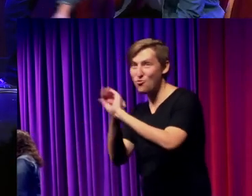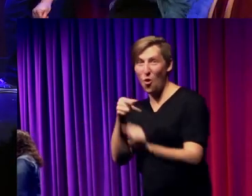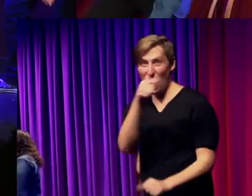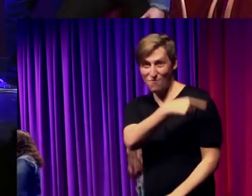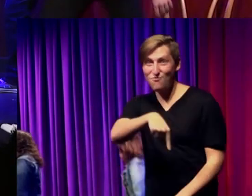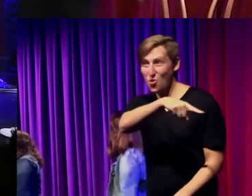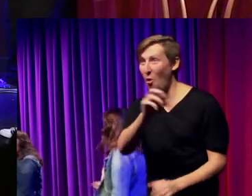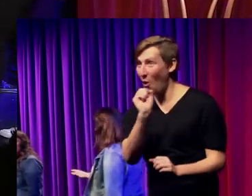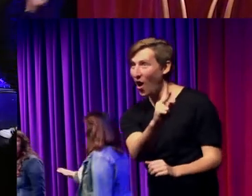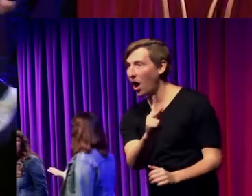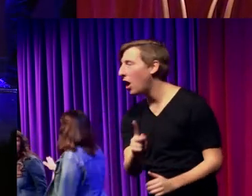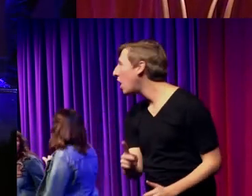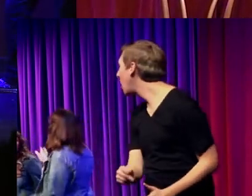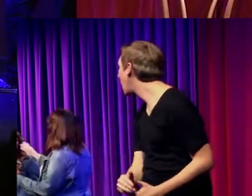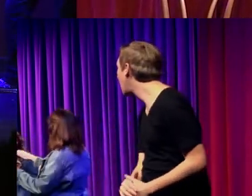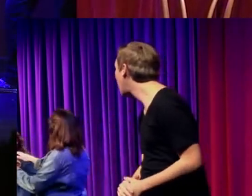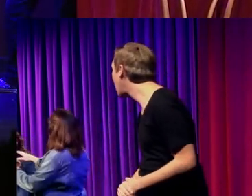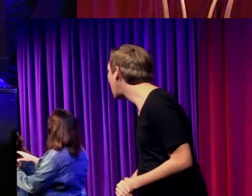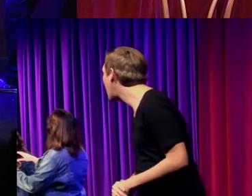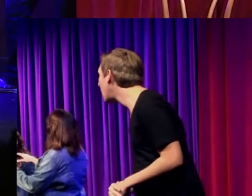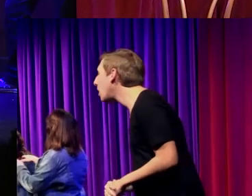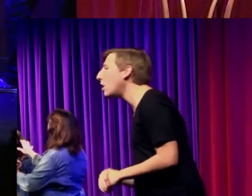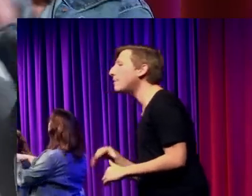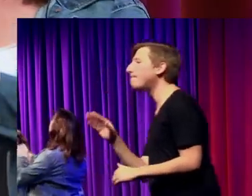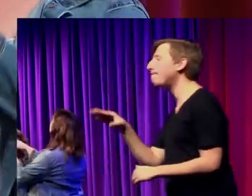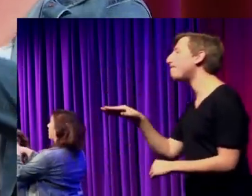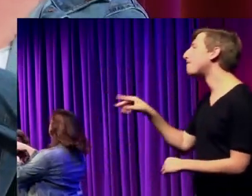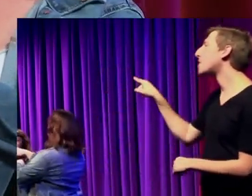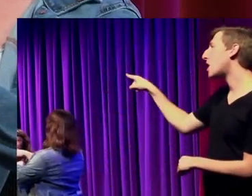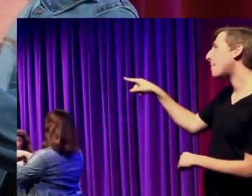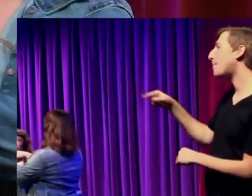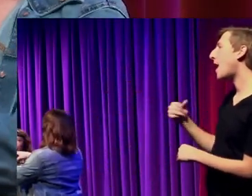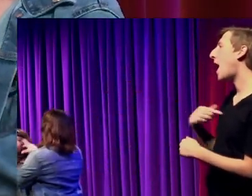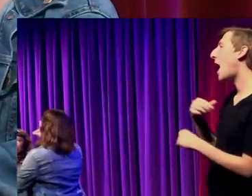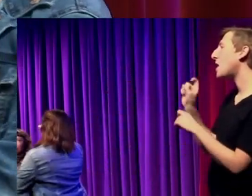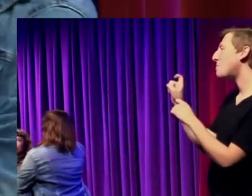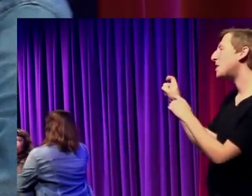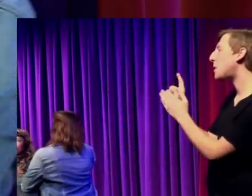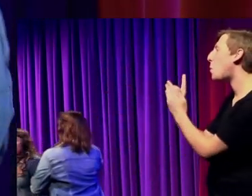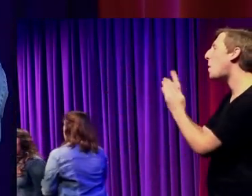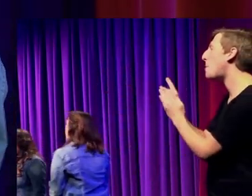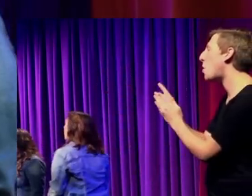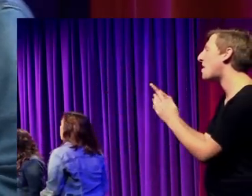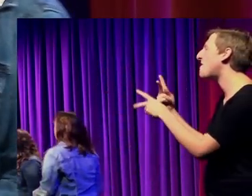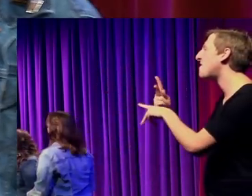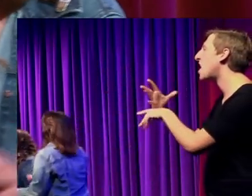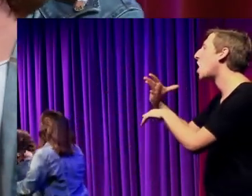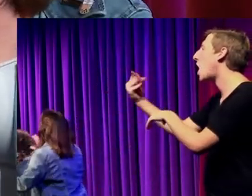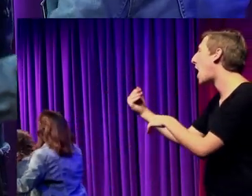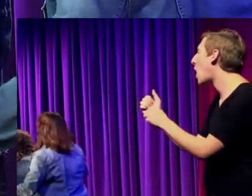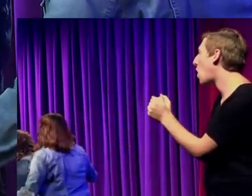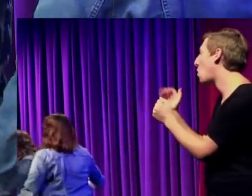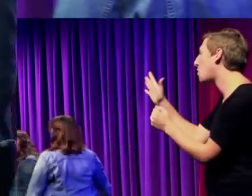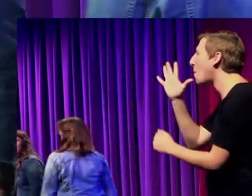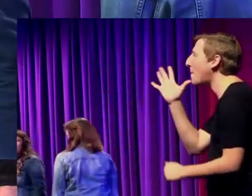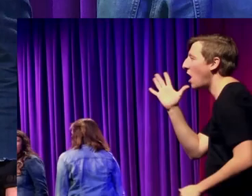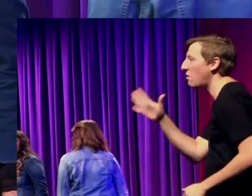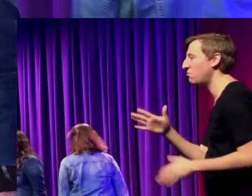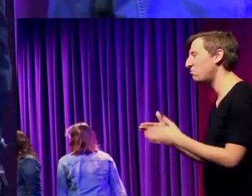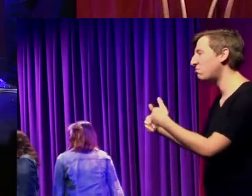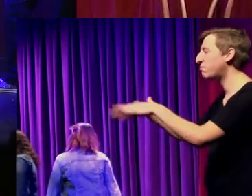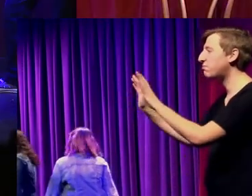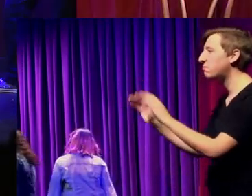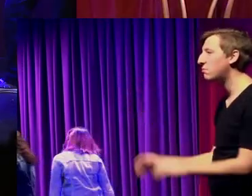you. Hey, you know what, Susie? I'm gonna give you a moment to sort this out. What? I'm coming with you. It's gonna be great. Great.